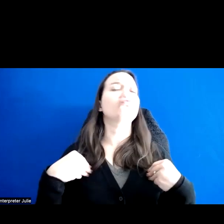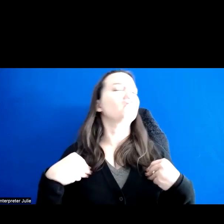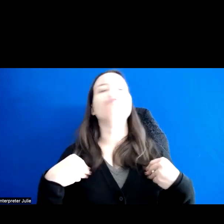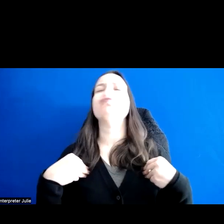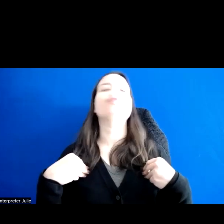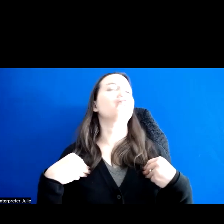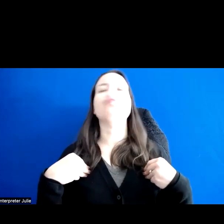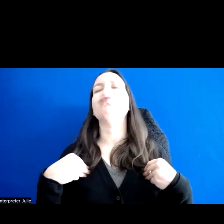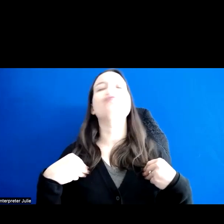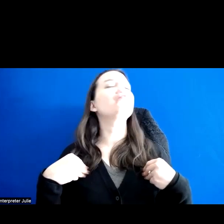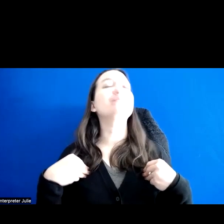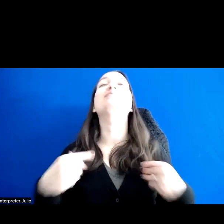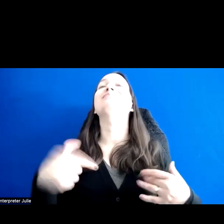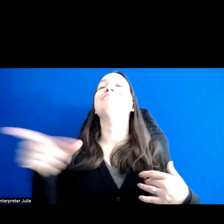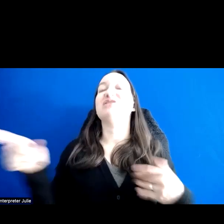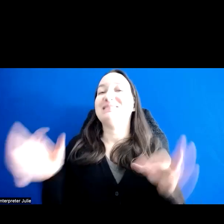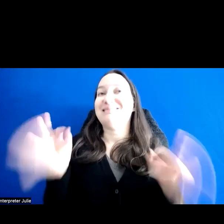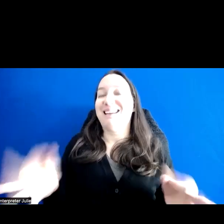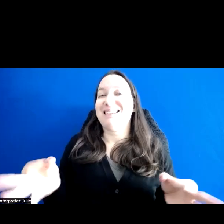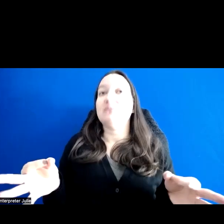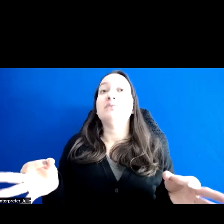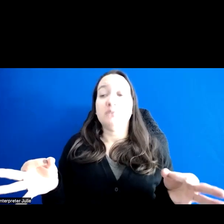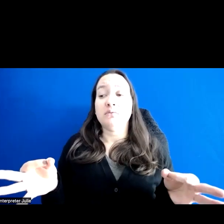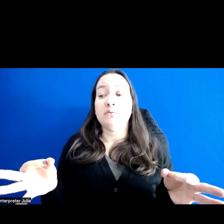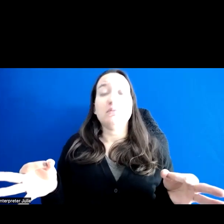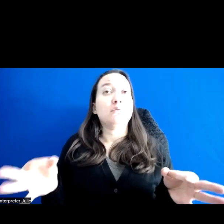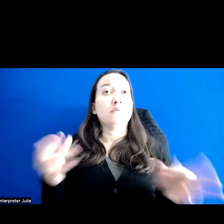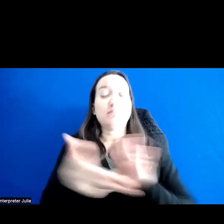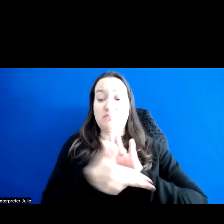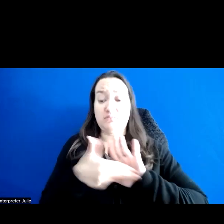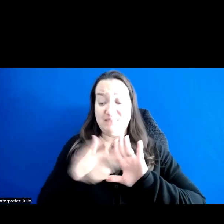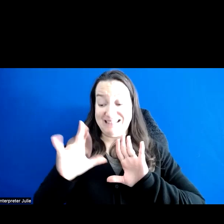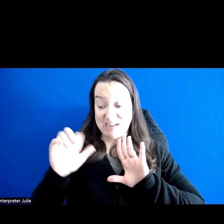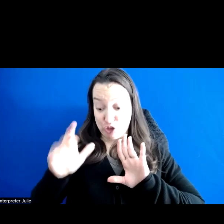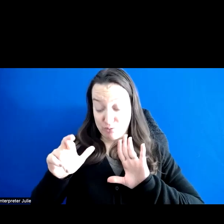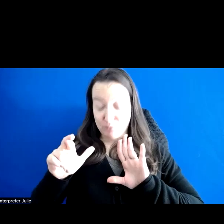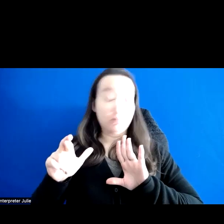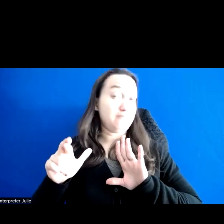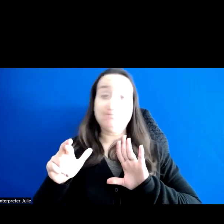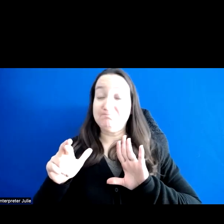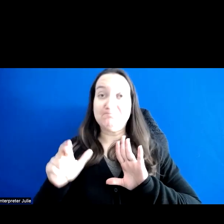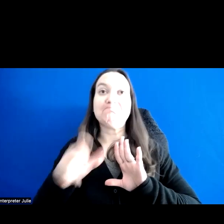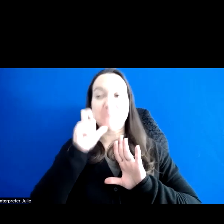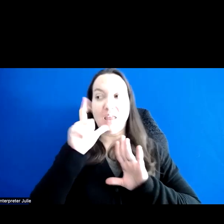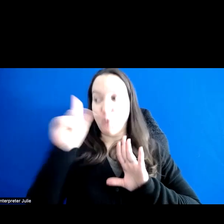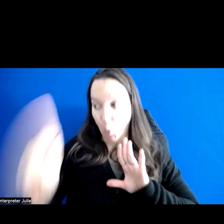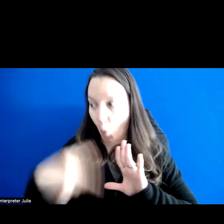life. And she opted, after her cancer diagnosis, not just for